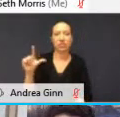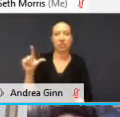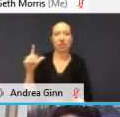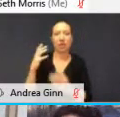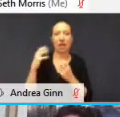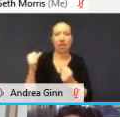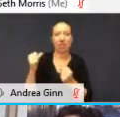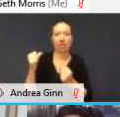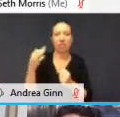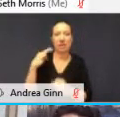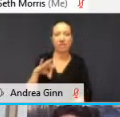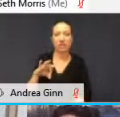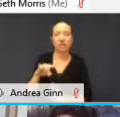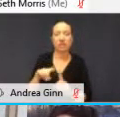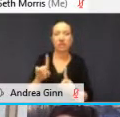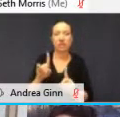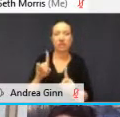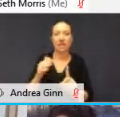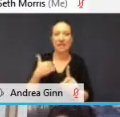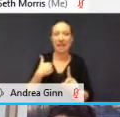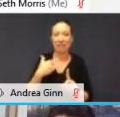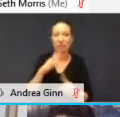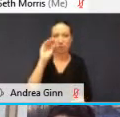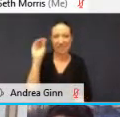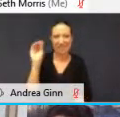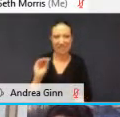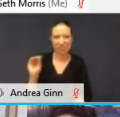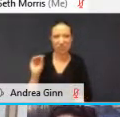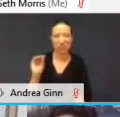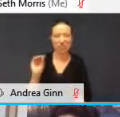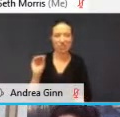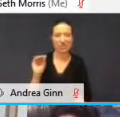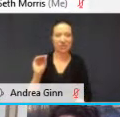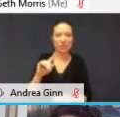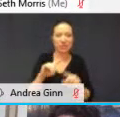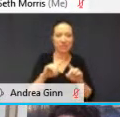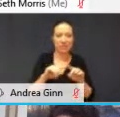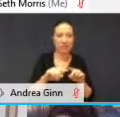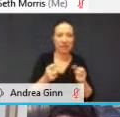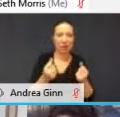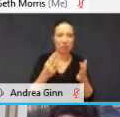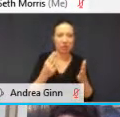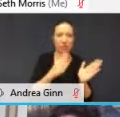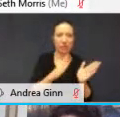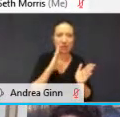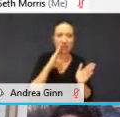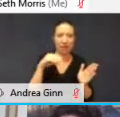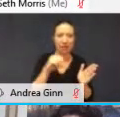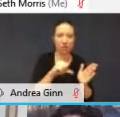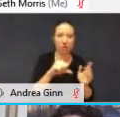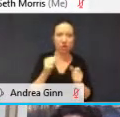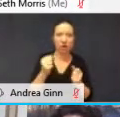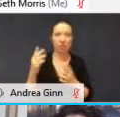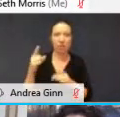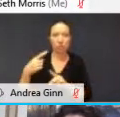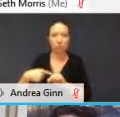and on average how much the plan covers and how much you end up paying in your monthly